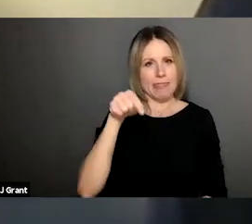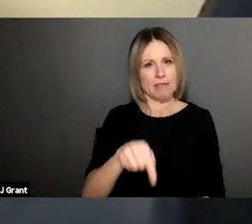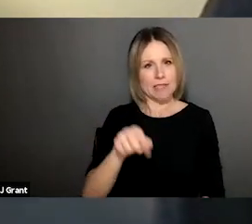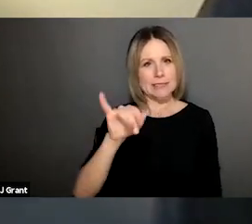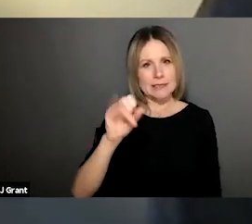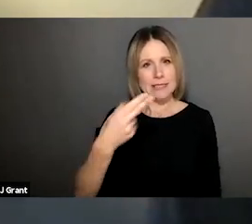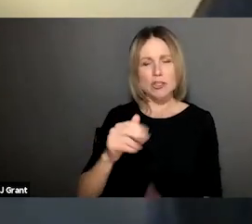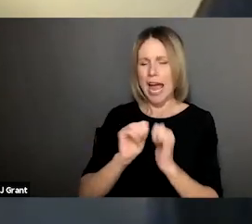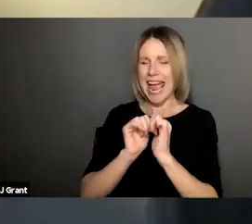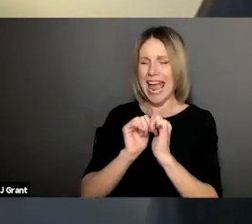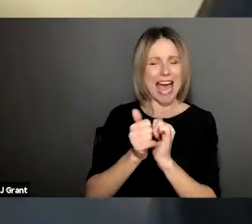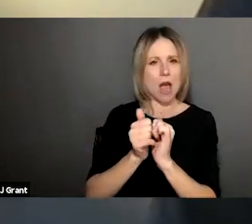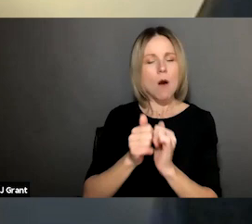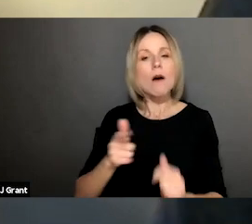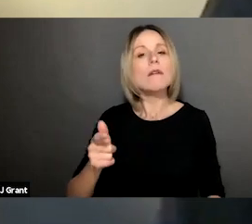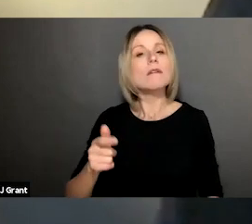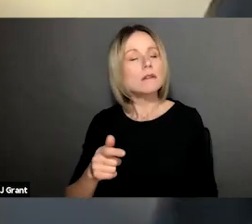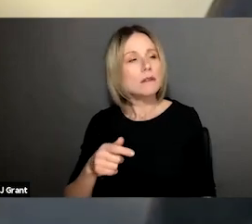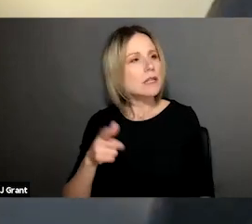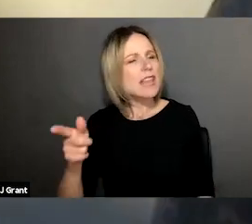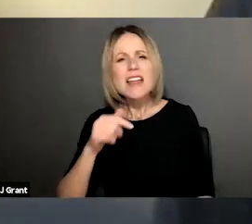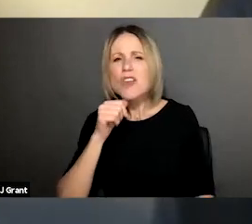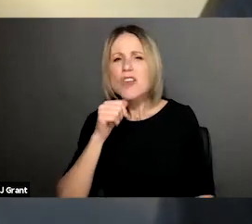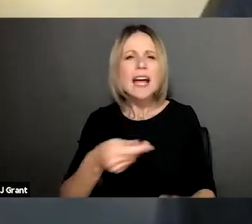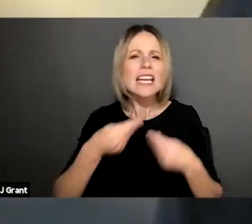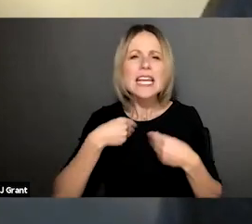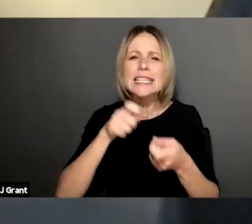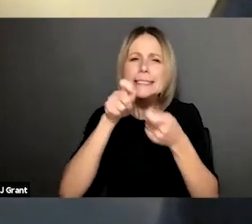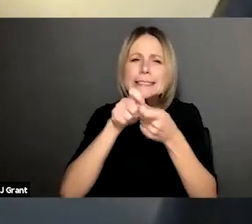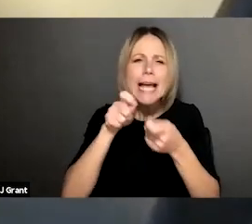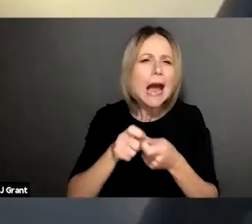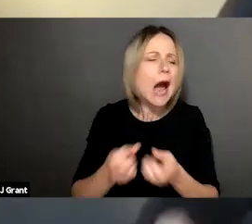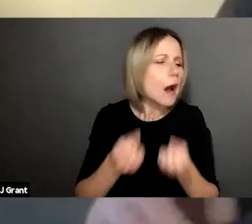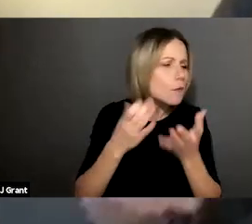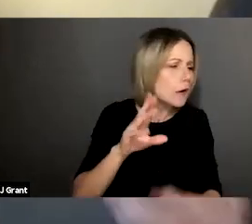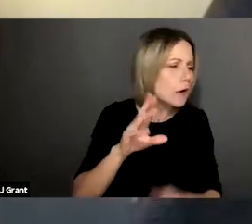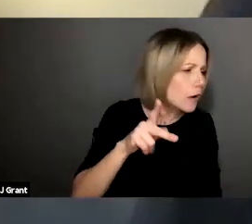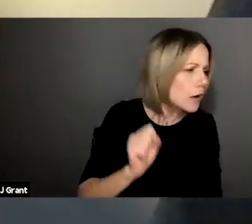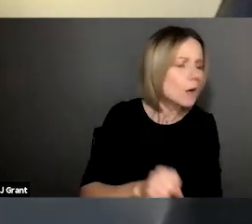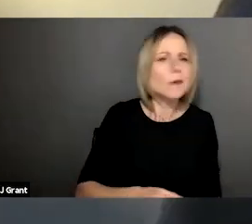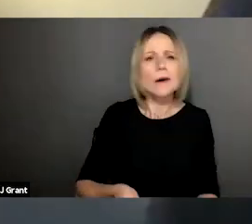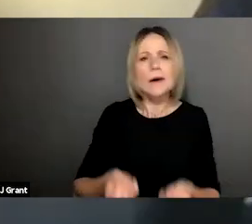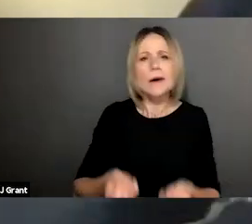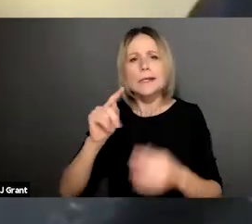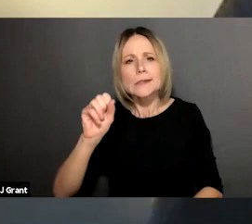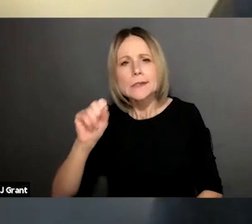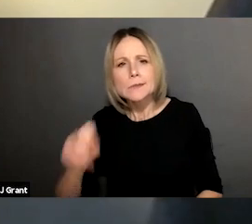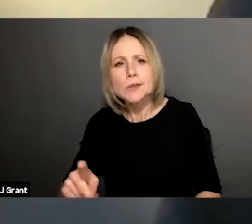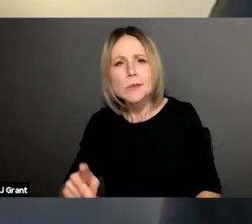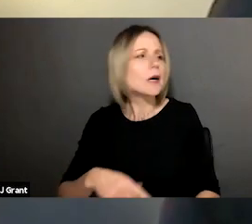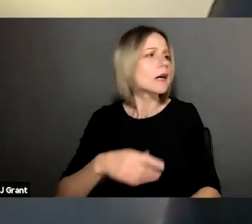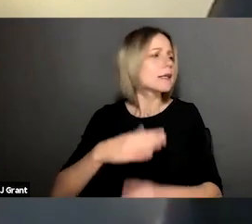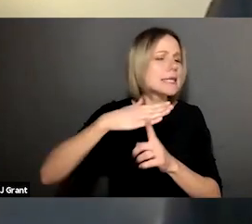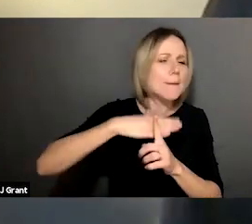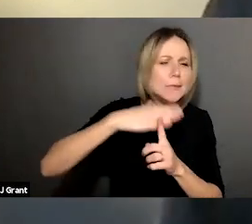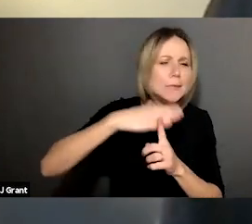use precise ingredients. They don't tell me the temperature. They don't tell me, high heat, low